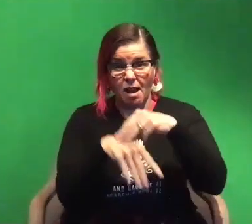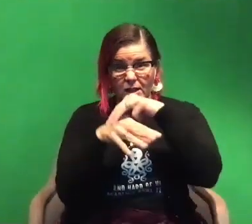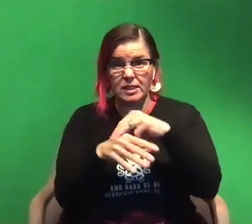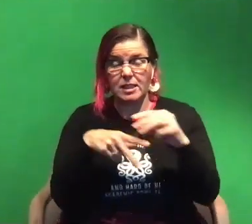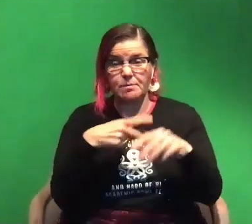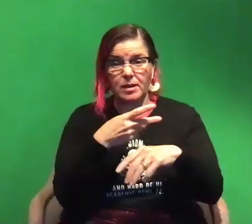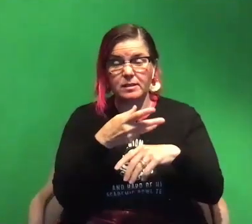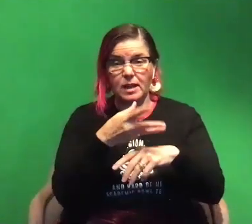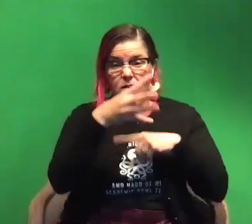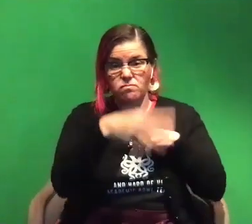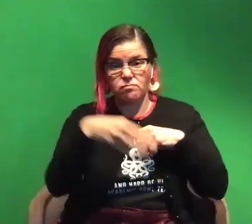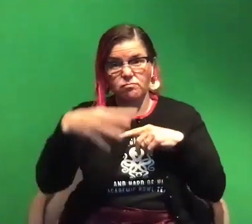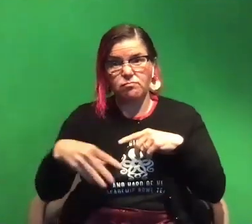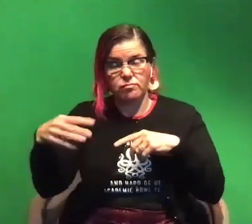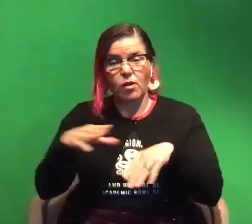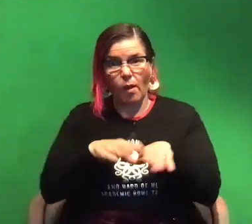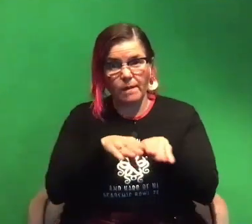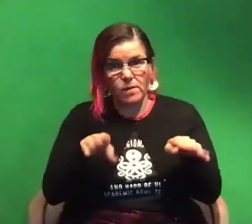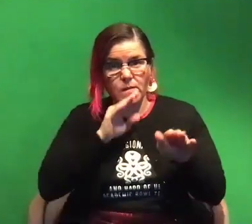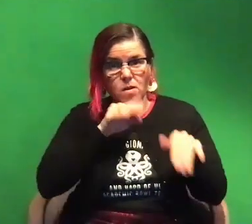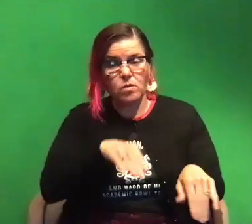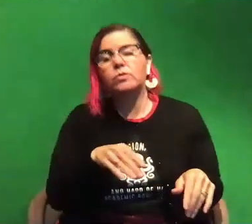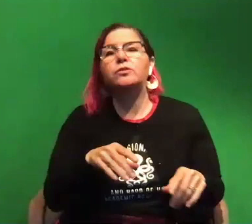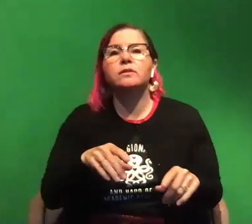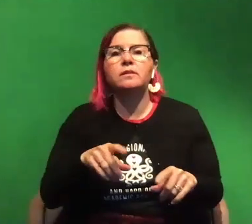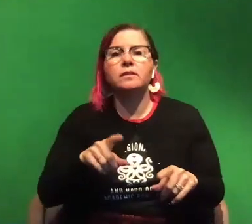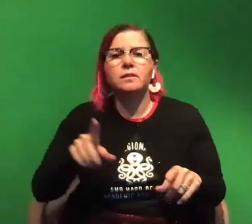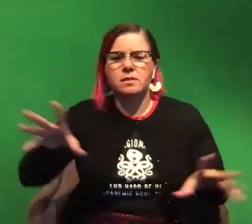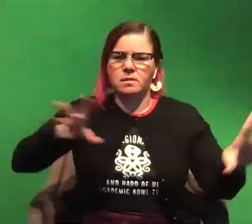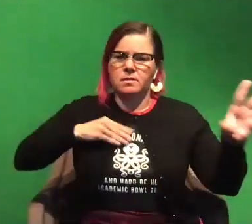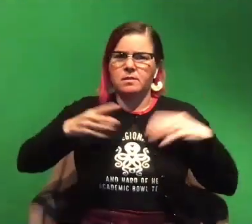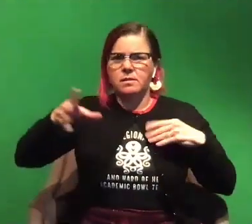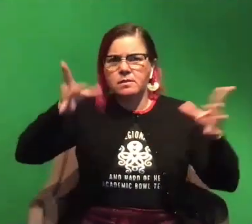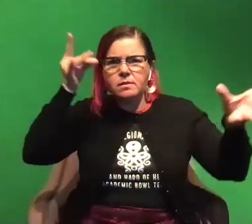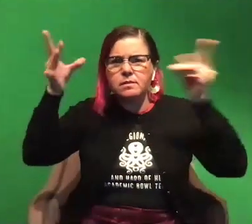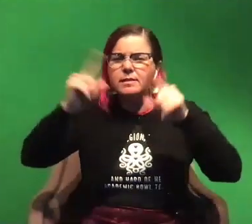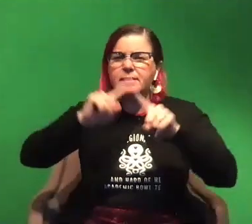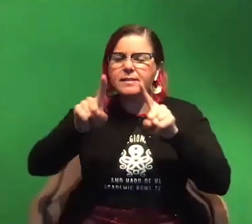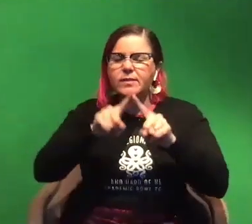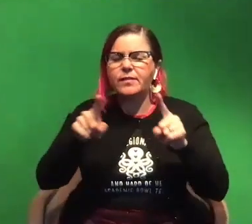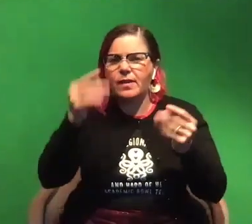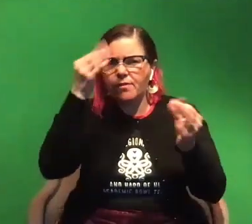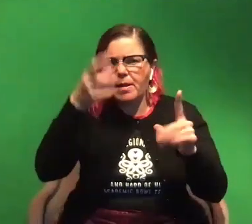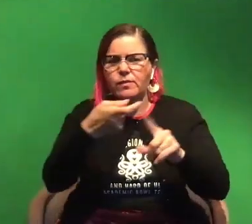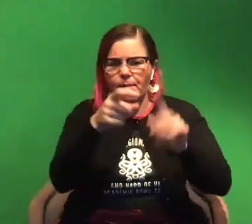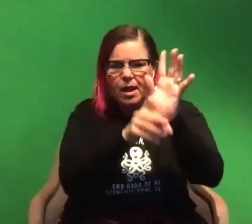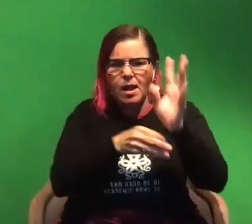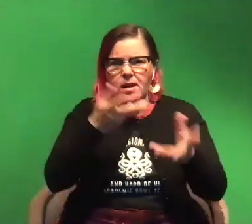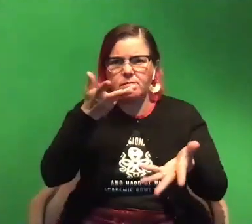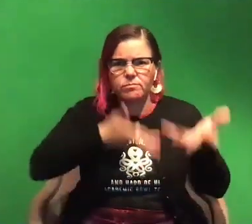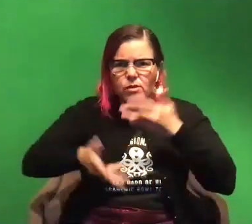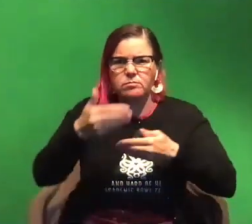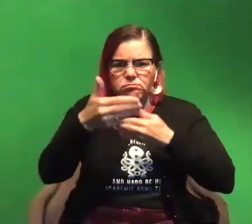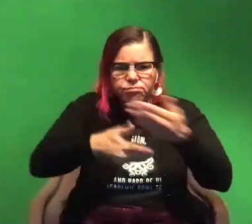around the ocean reef floor, the vast amount of information that it's getting from all of these suction cups and needing to process is